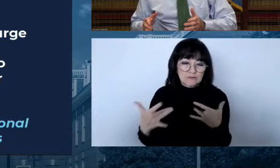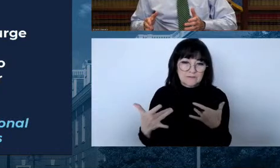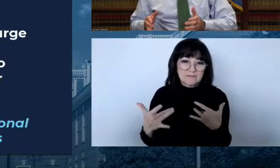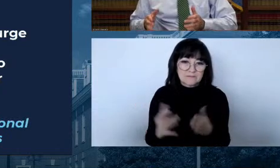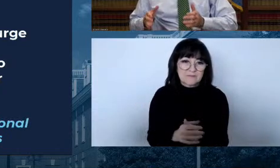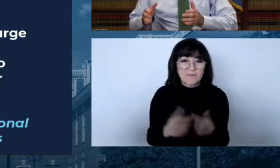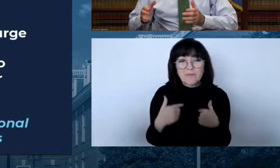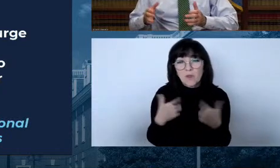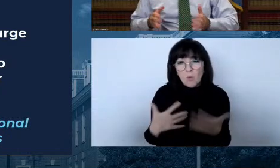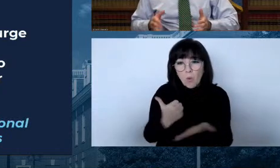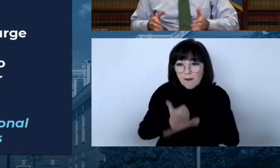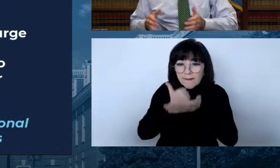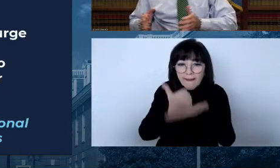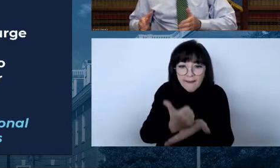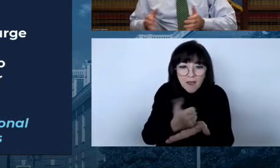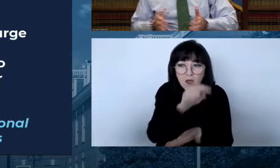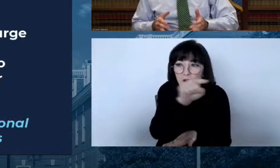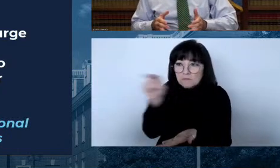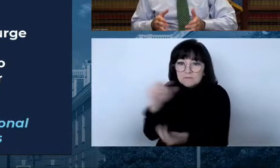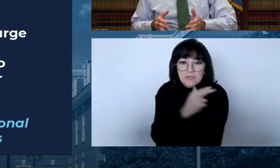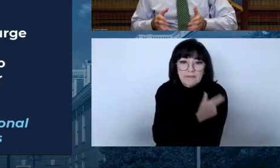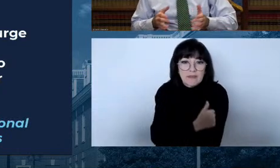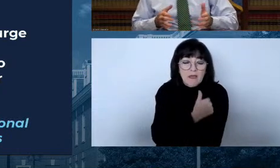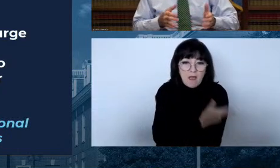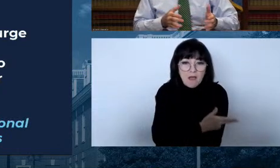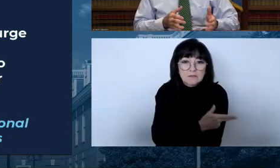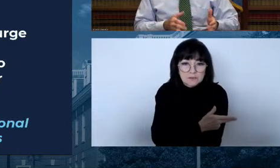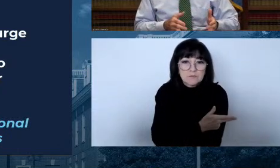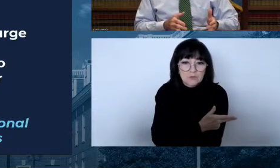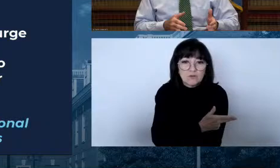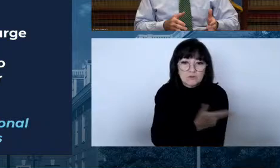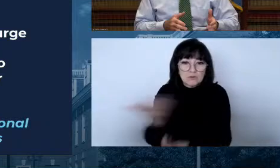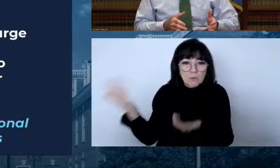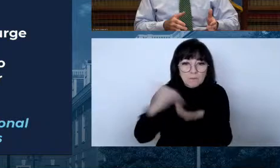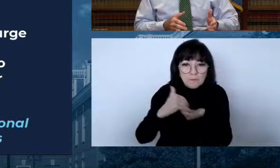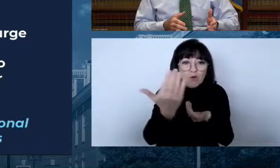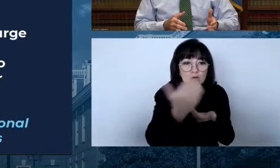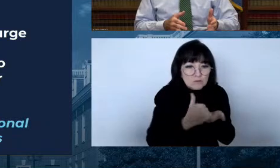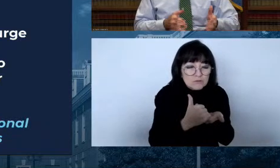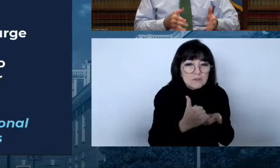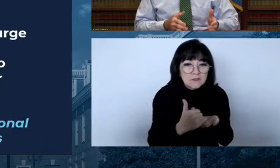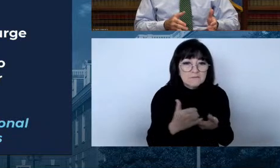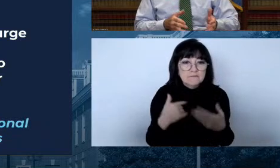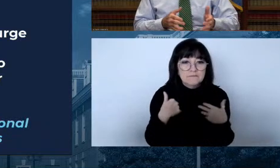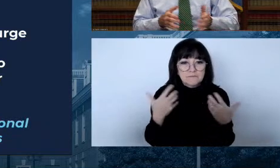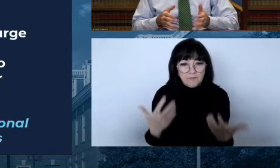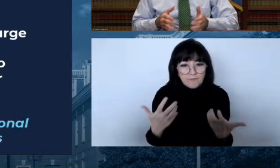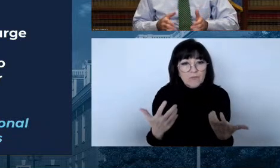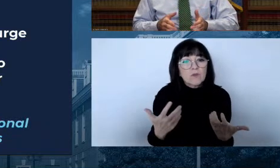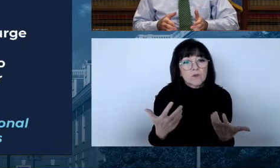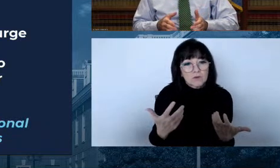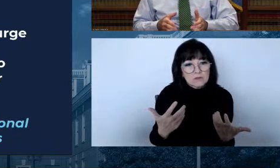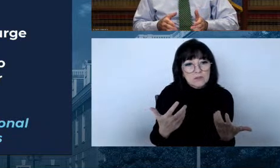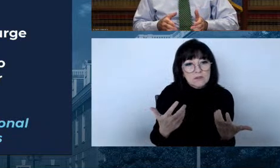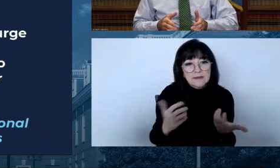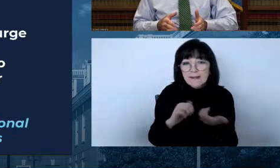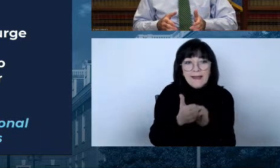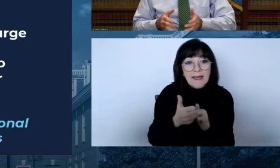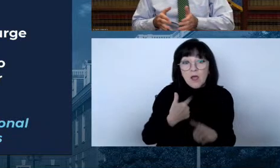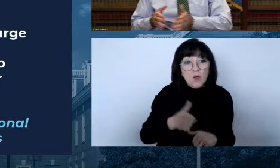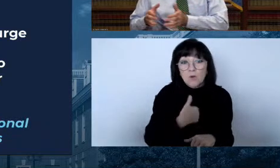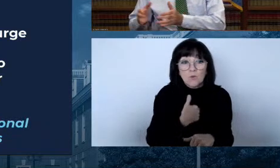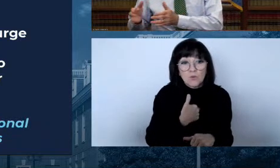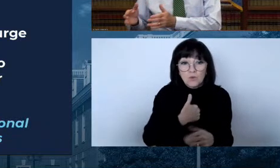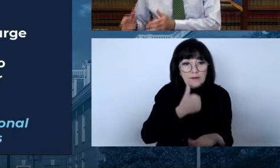partners depopulate and move patients from the hospital emergency rooms and beds